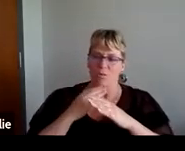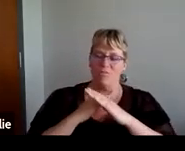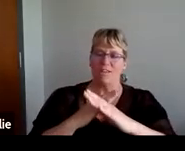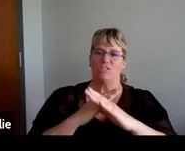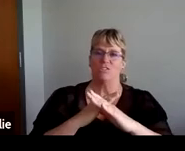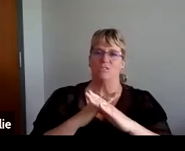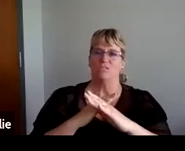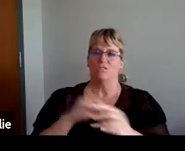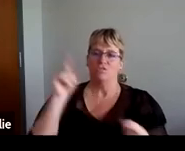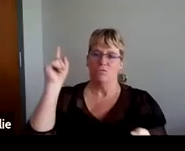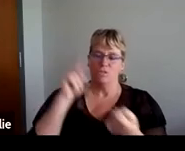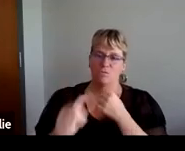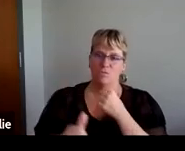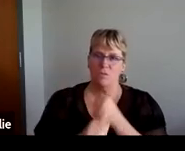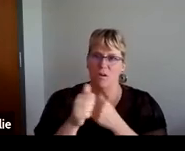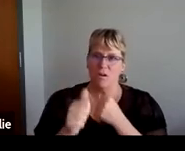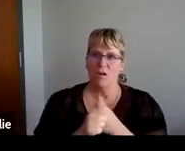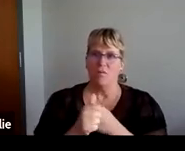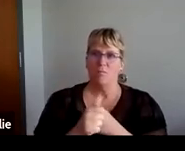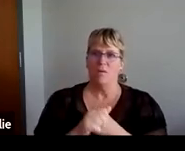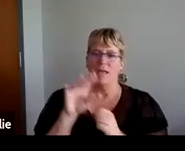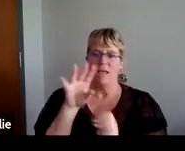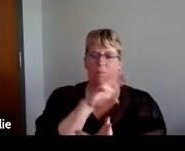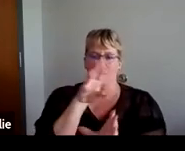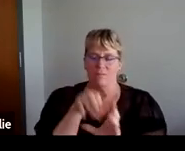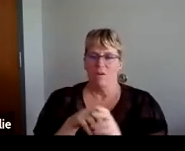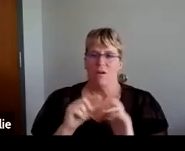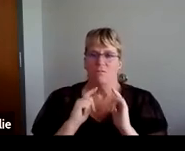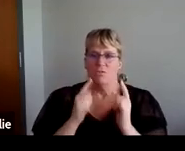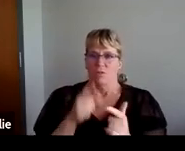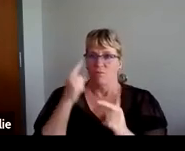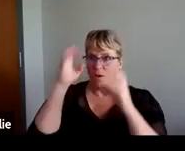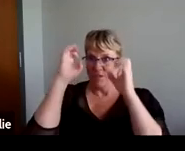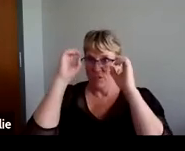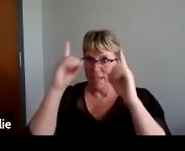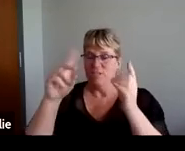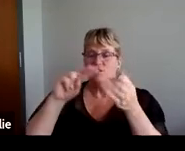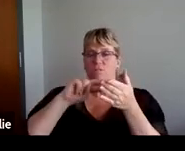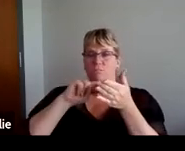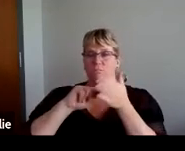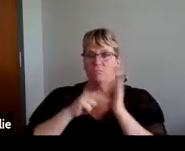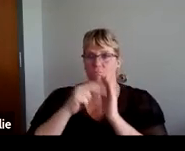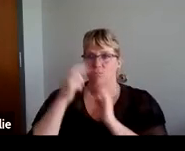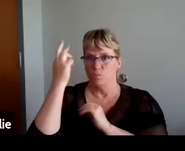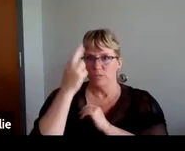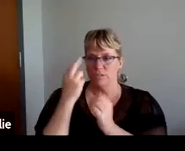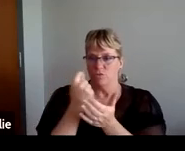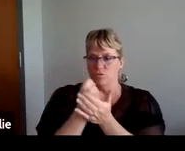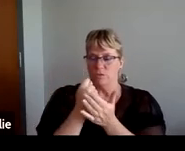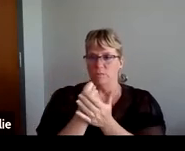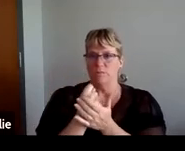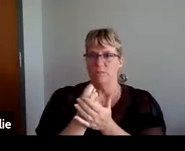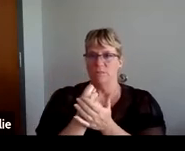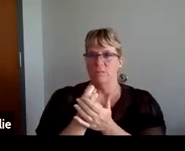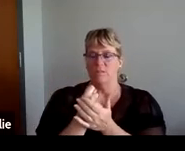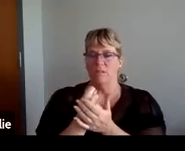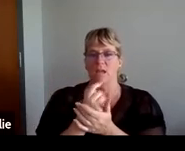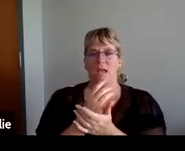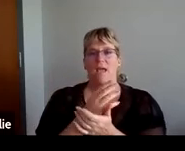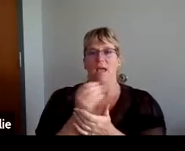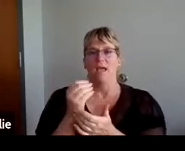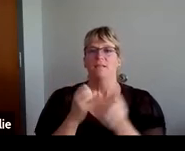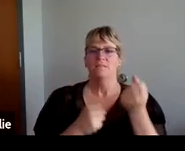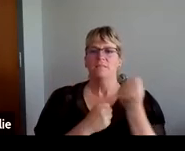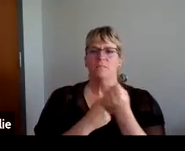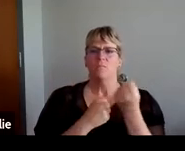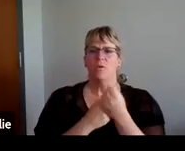harm reduction, and intervening early for educational purposes and treatment purposes, and then